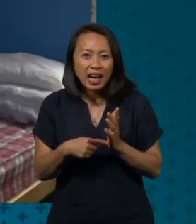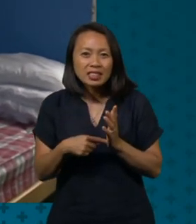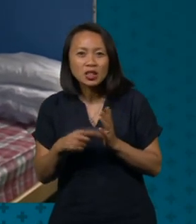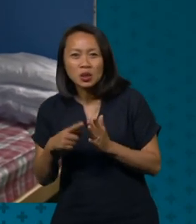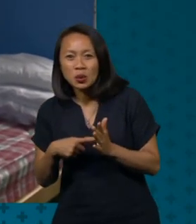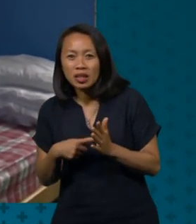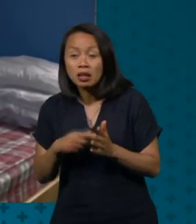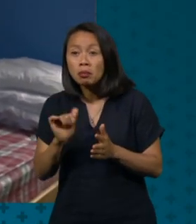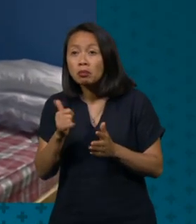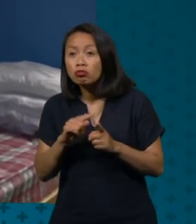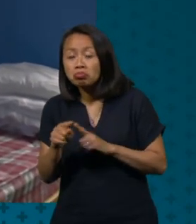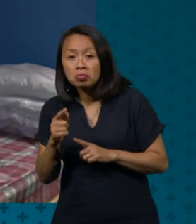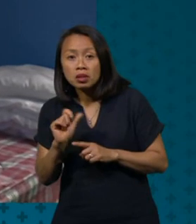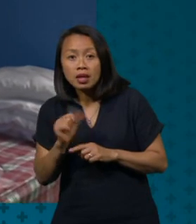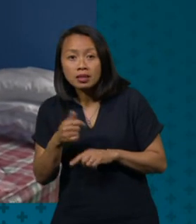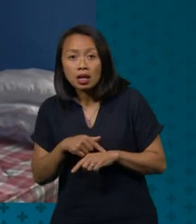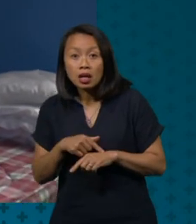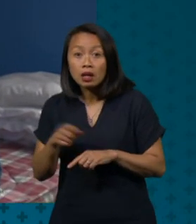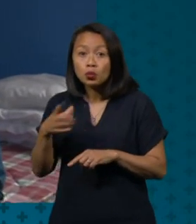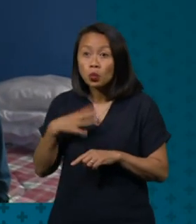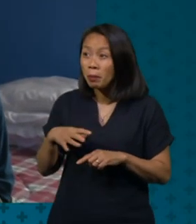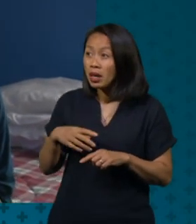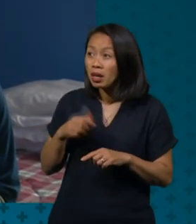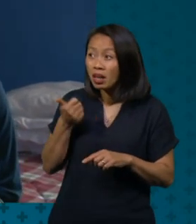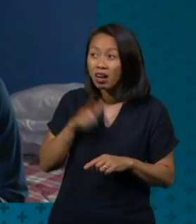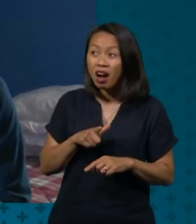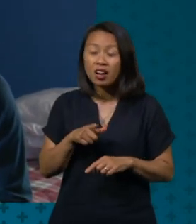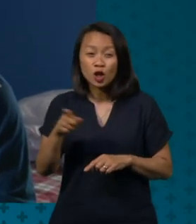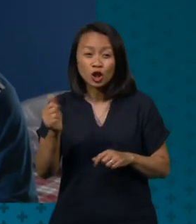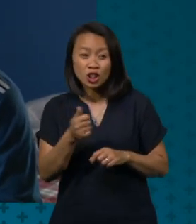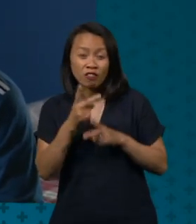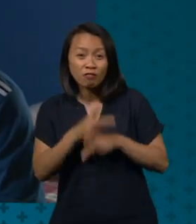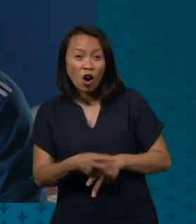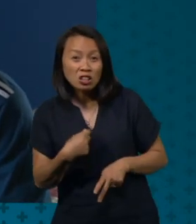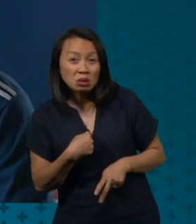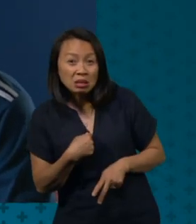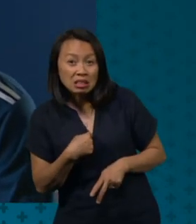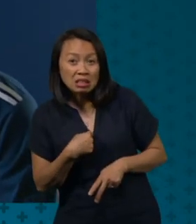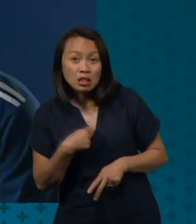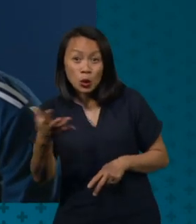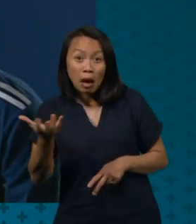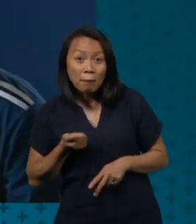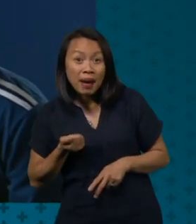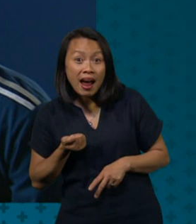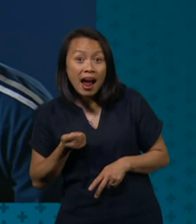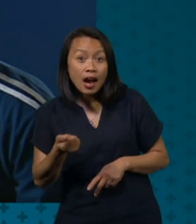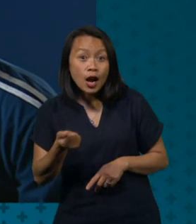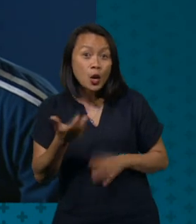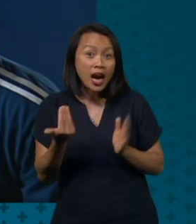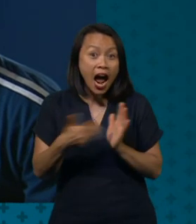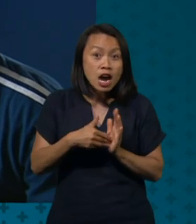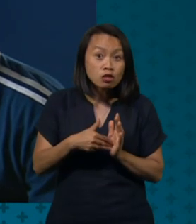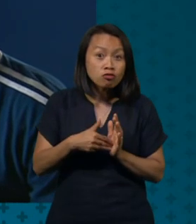If you want me to have better luck, Mike, you should foster me yourself. You get paid and I'd be worth extra. Because I'm difficult and I've